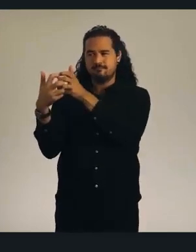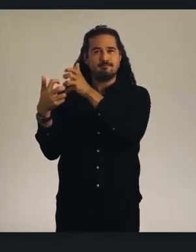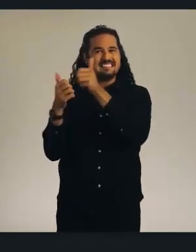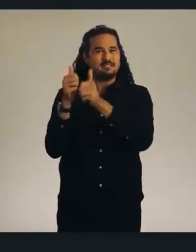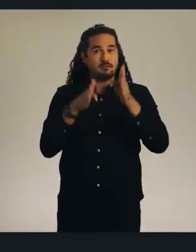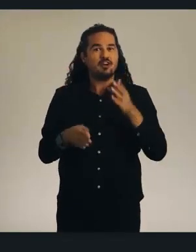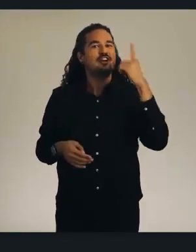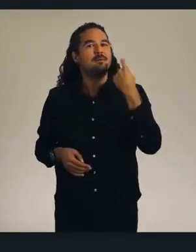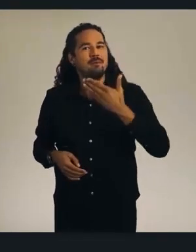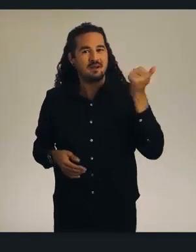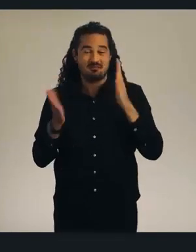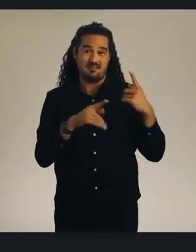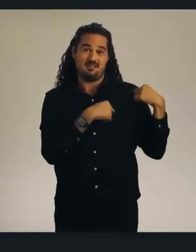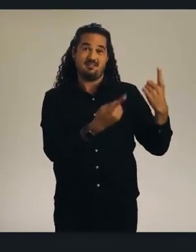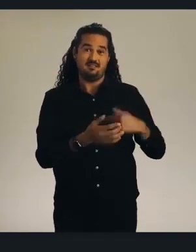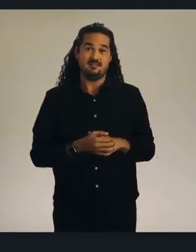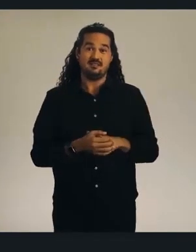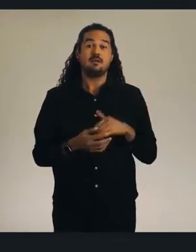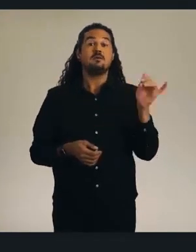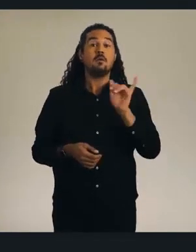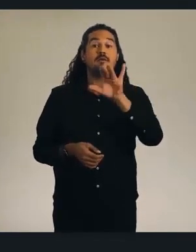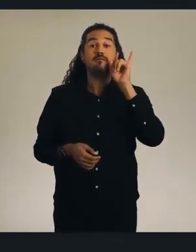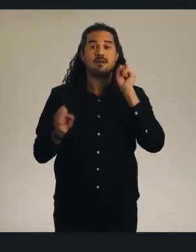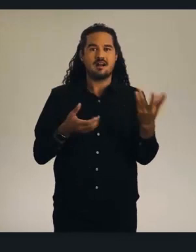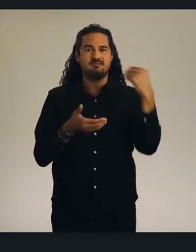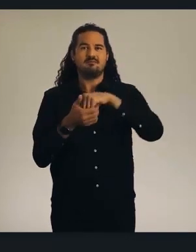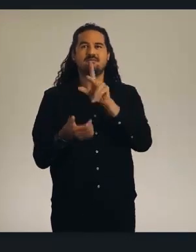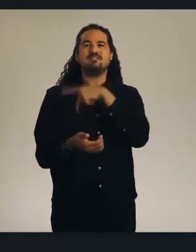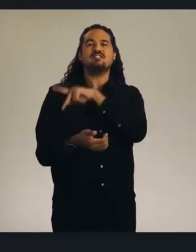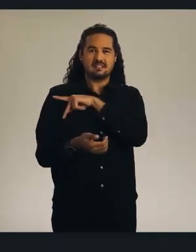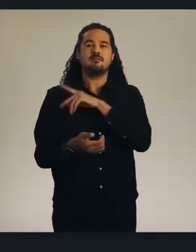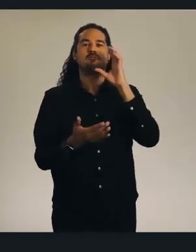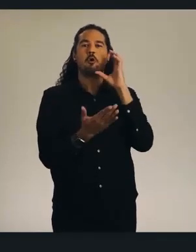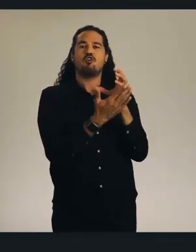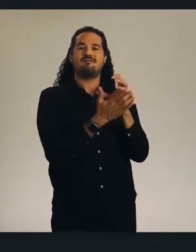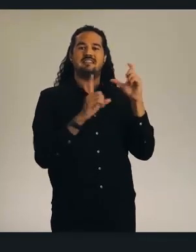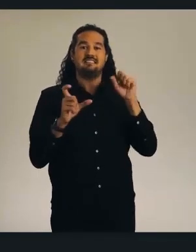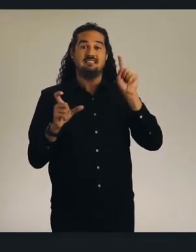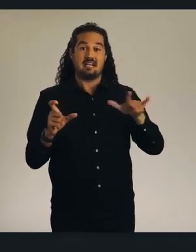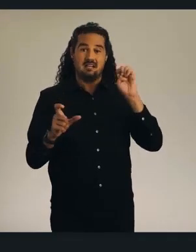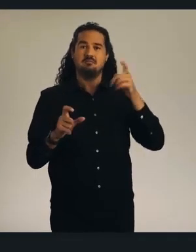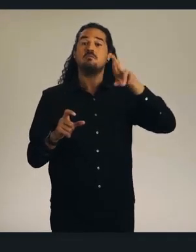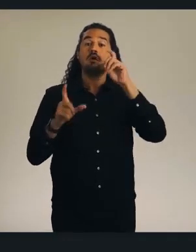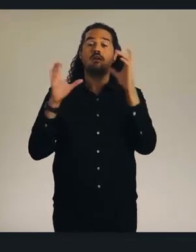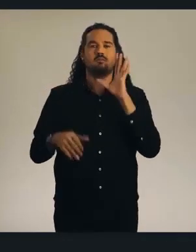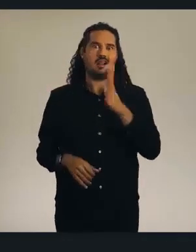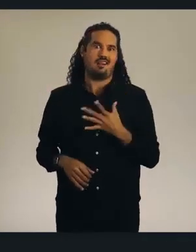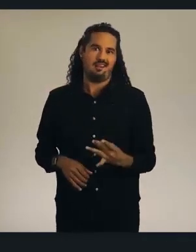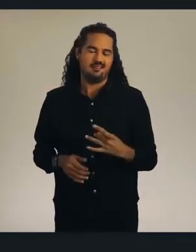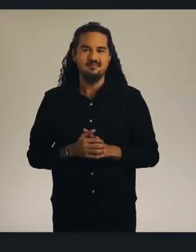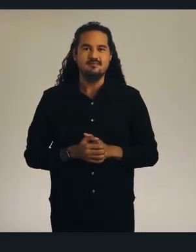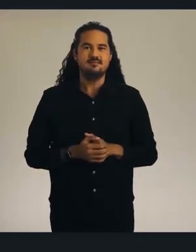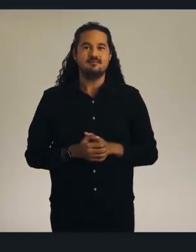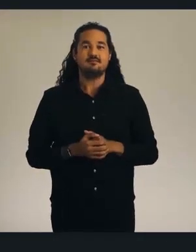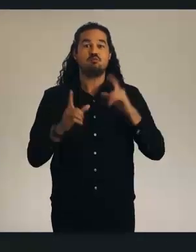better. We're also introducing a way to personalize your iPhone camera with photographic styles. This is a feature that pro photographers are going to love. Photographic styles